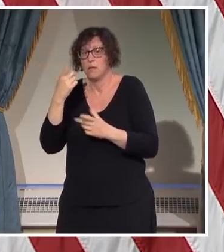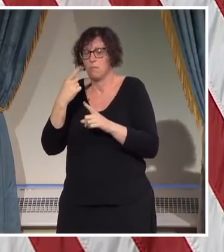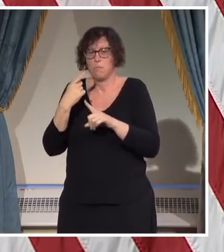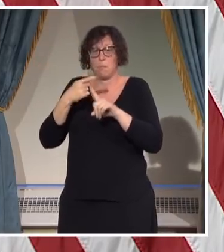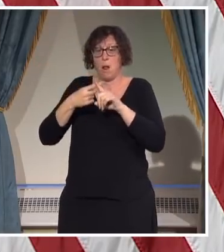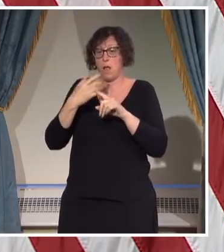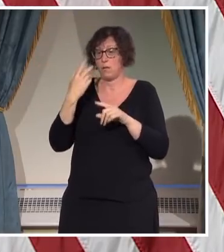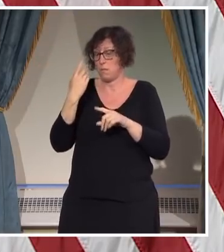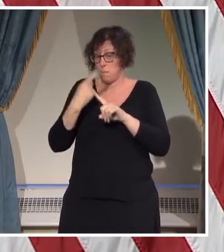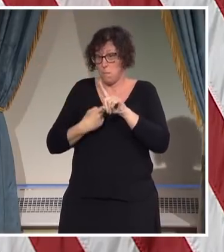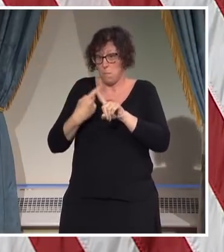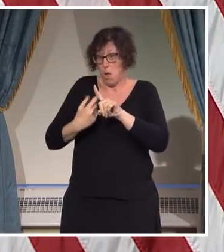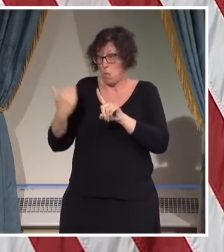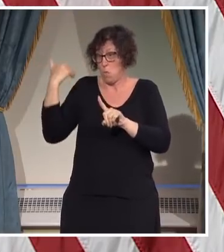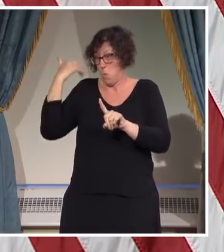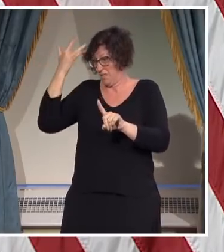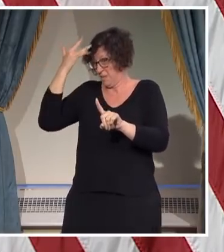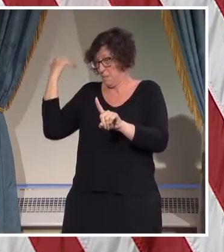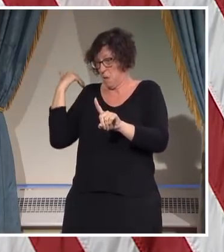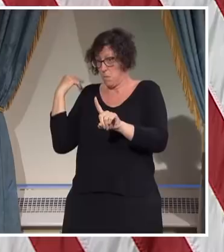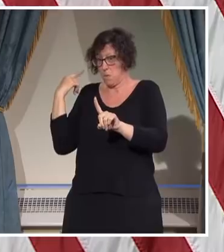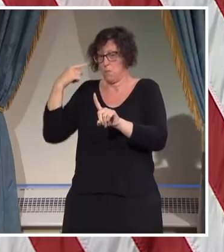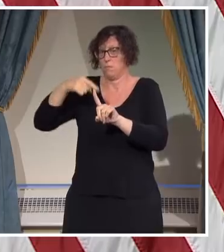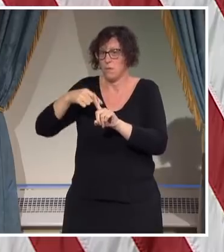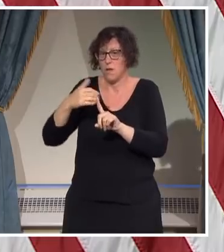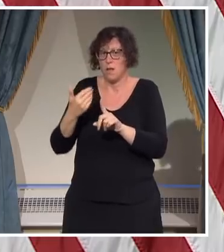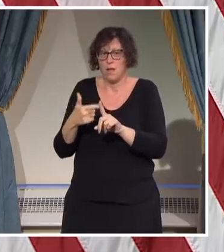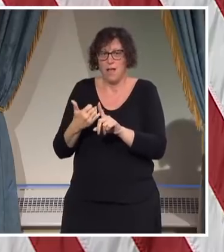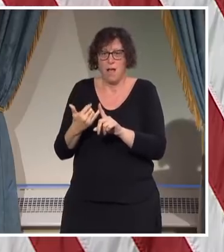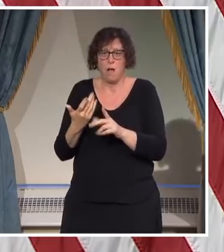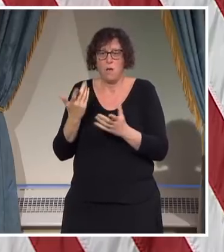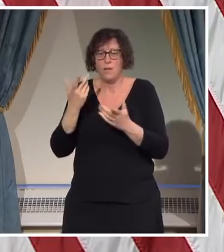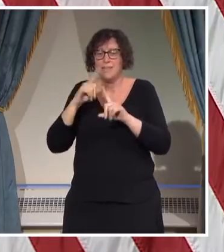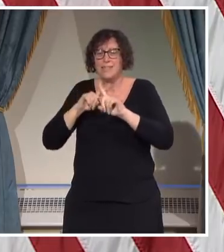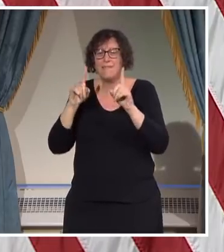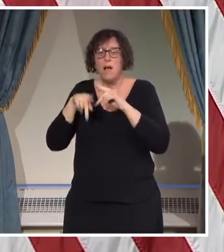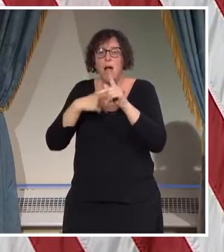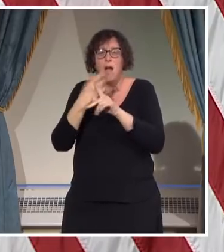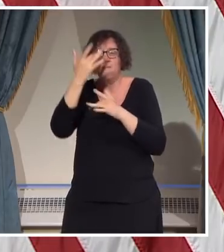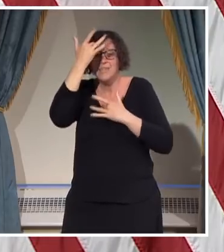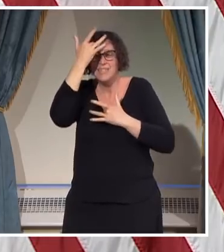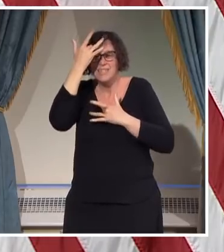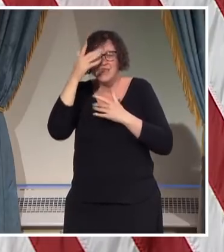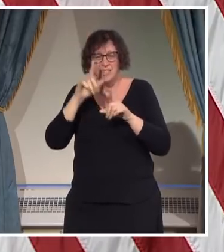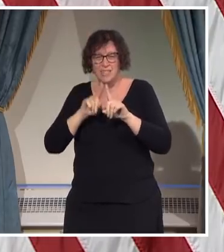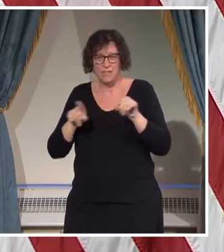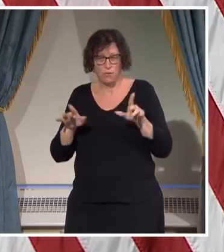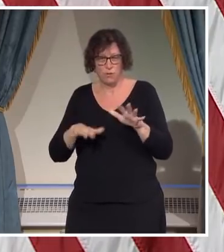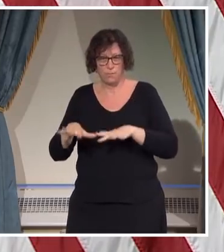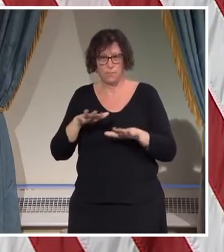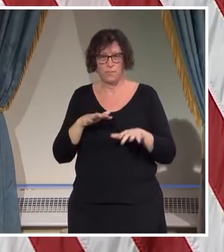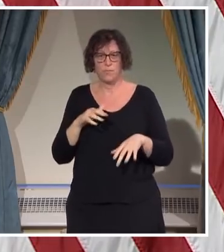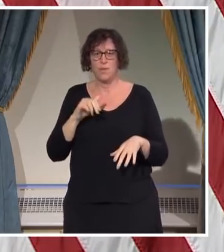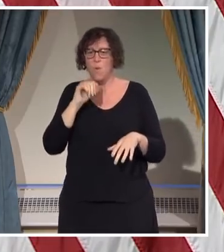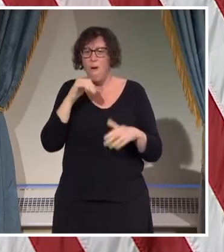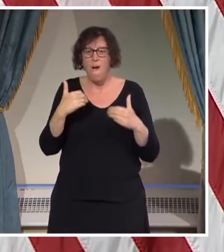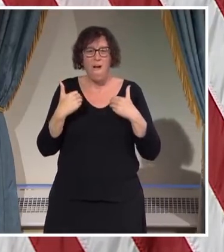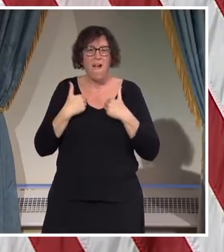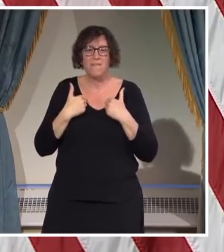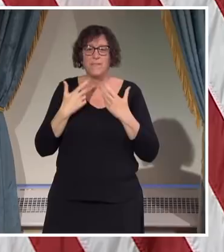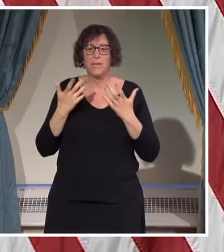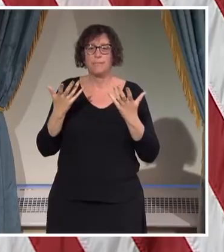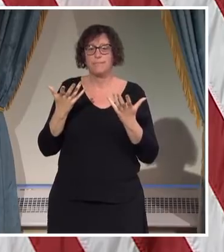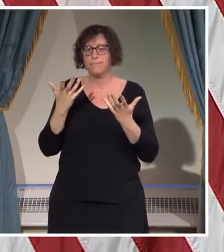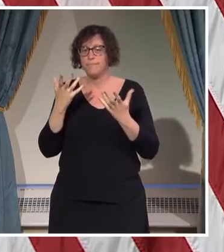do know, based on a lot of different projections, and we don't have a perfect single projection, but sort of compositing a lot of projections